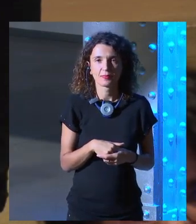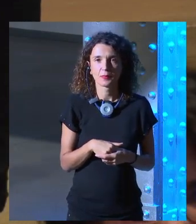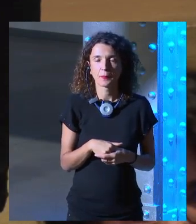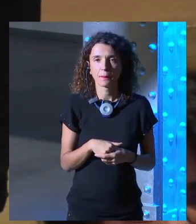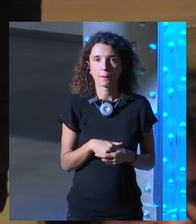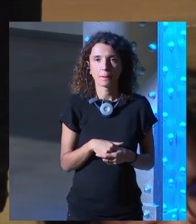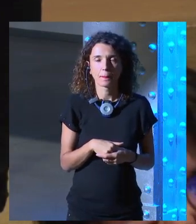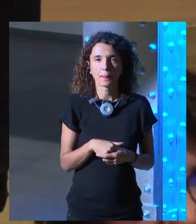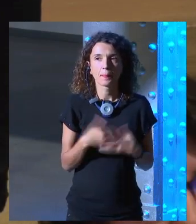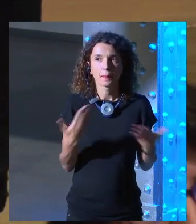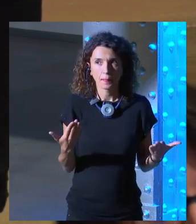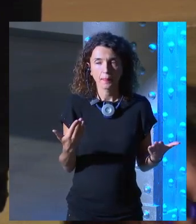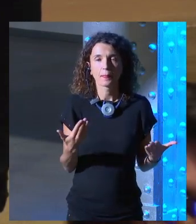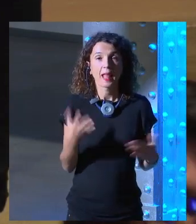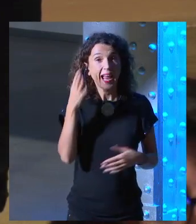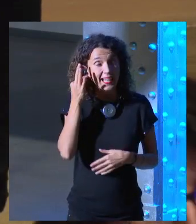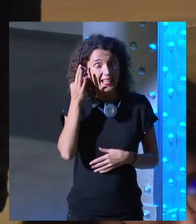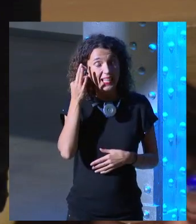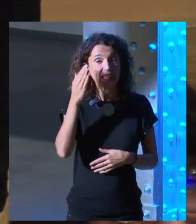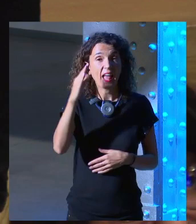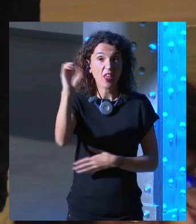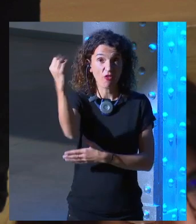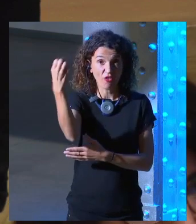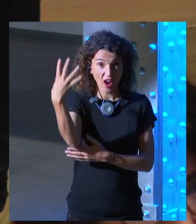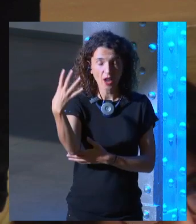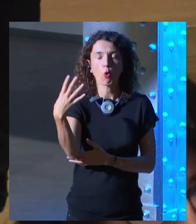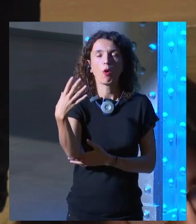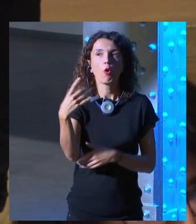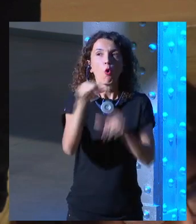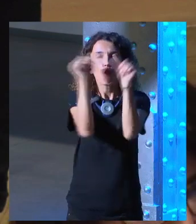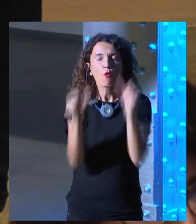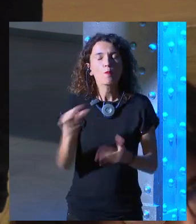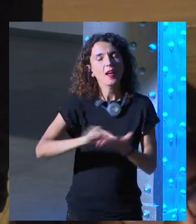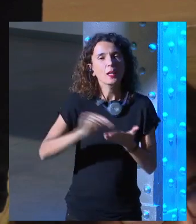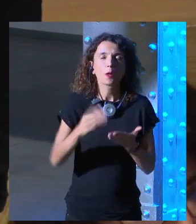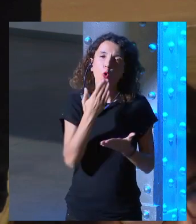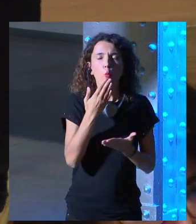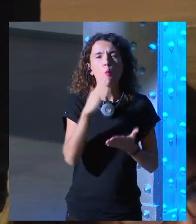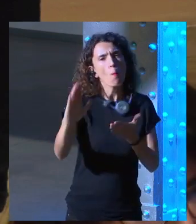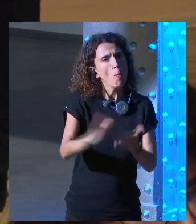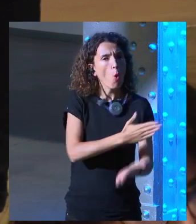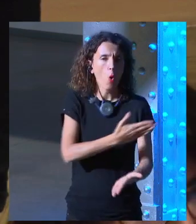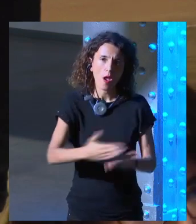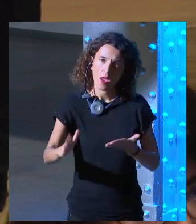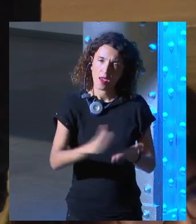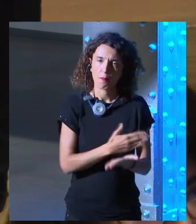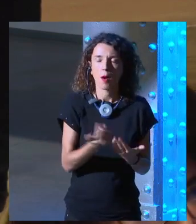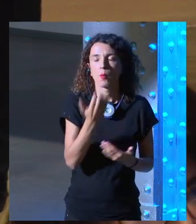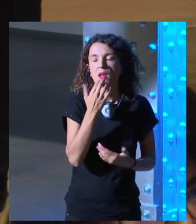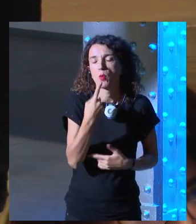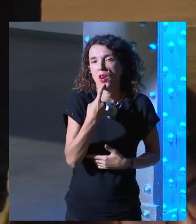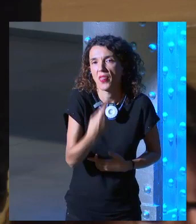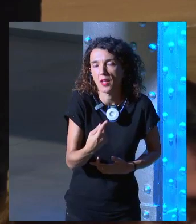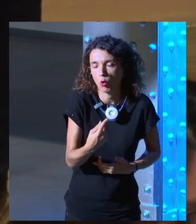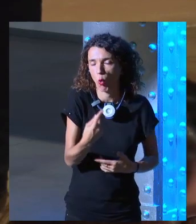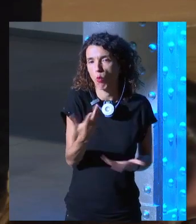For me, your way of writing is like a big poem in fan fiction. So sometimes when I tell a friend I want her